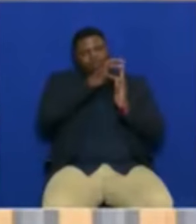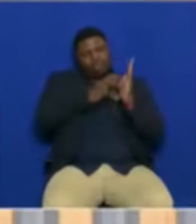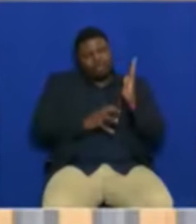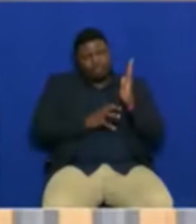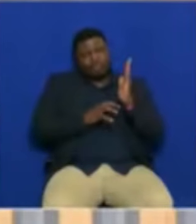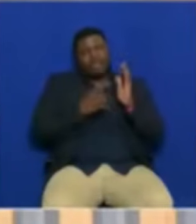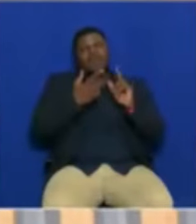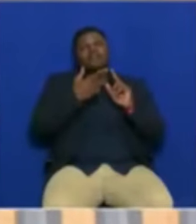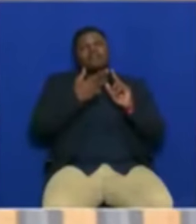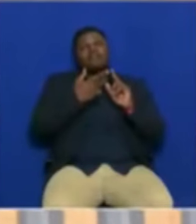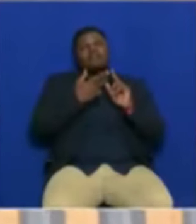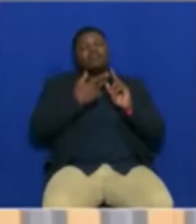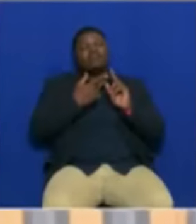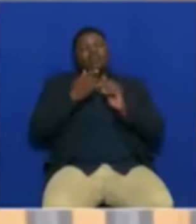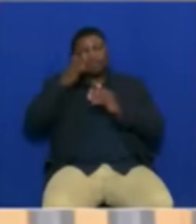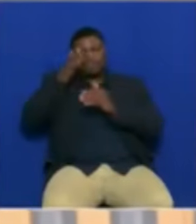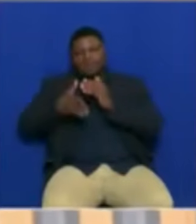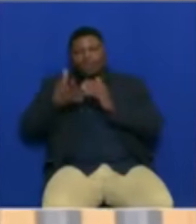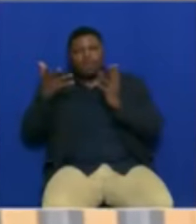2432.